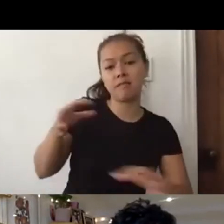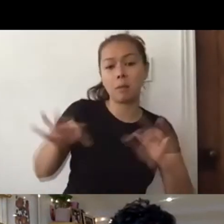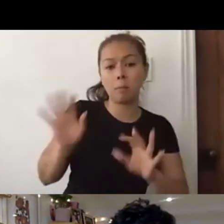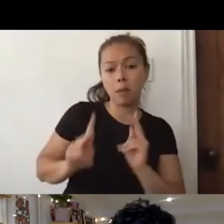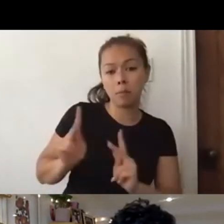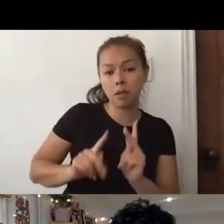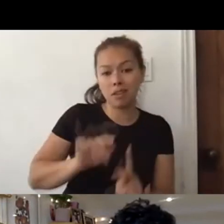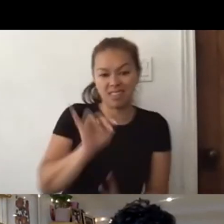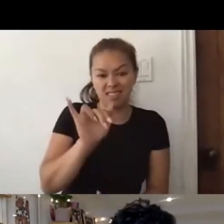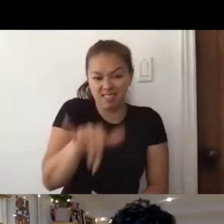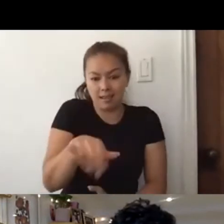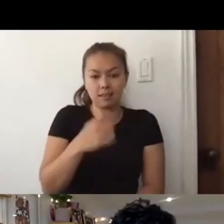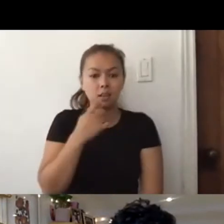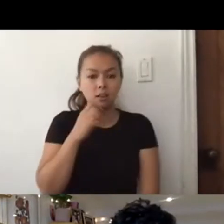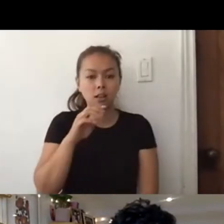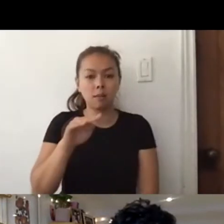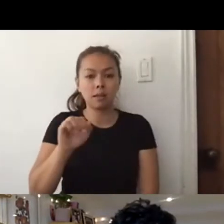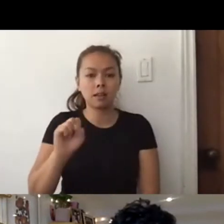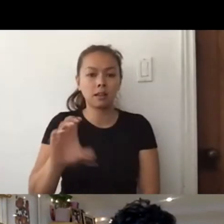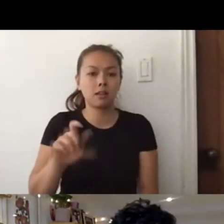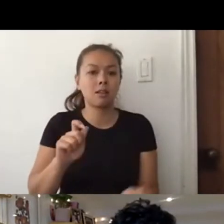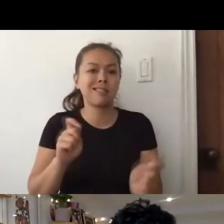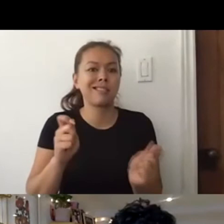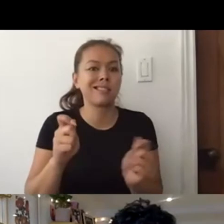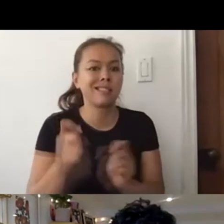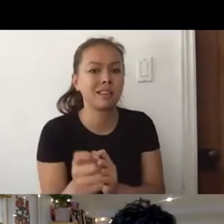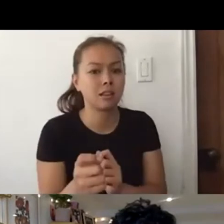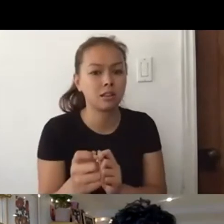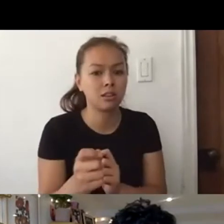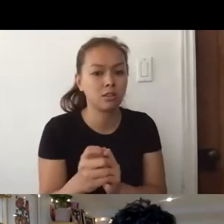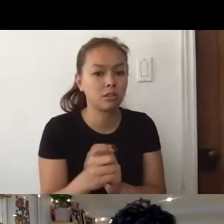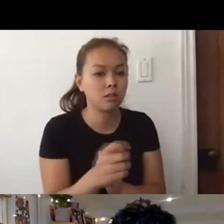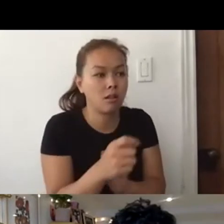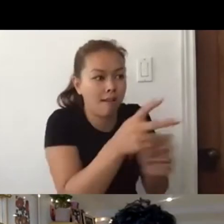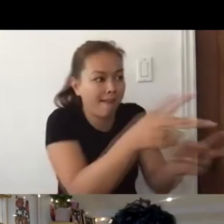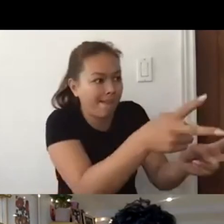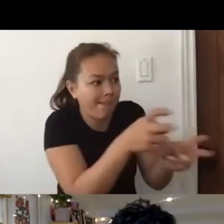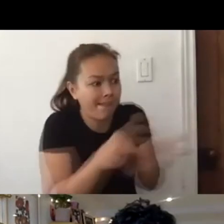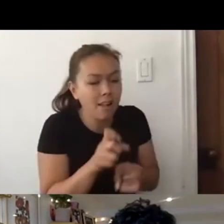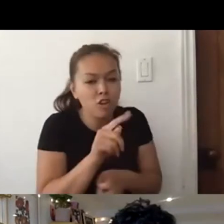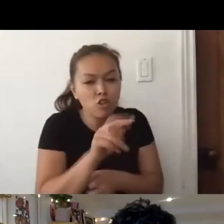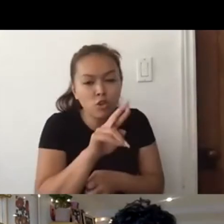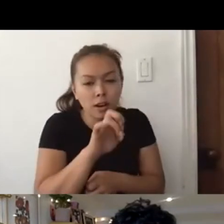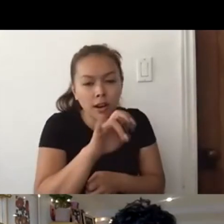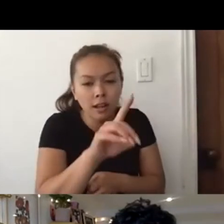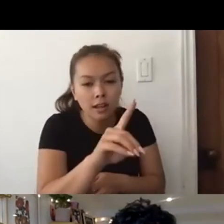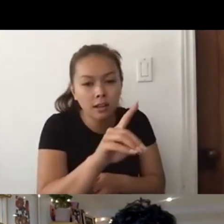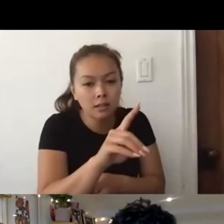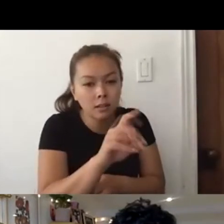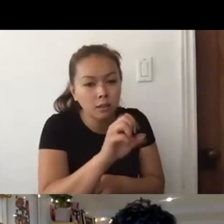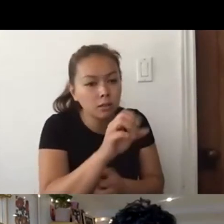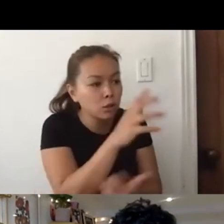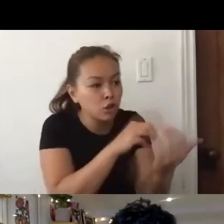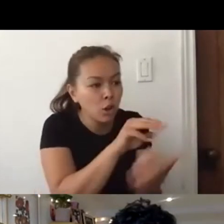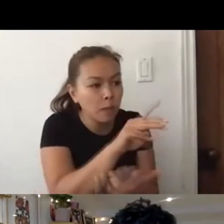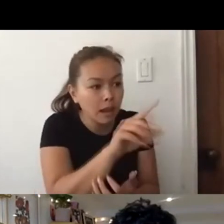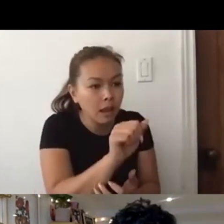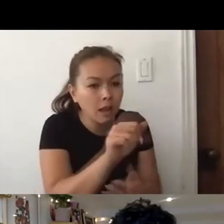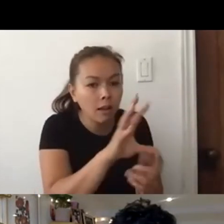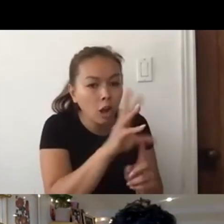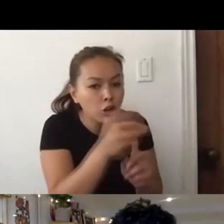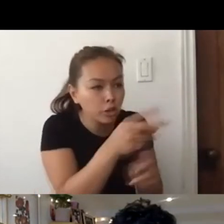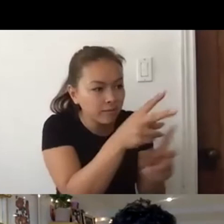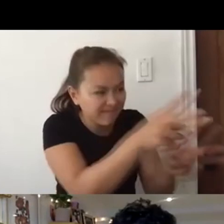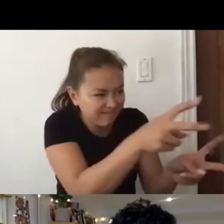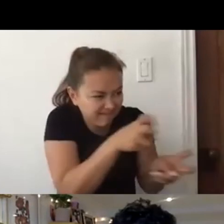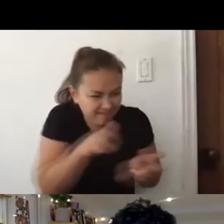evolving. It's using these trends in this culture in order to access every part of our lives. And so I want to bring that